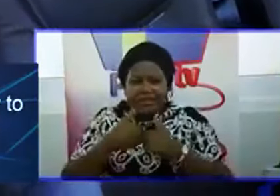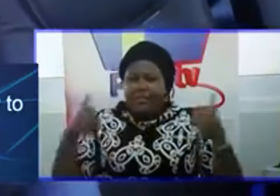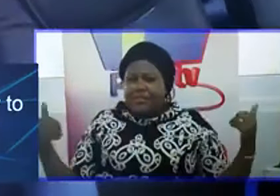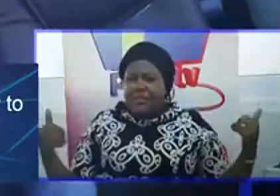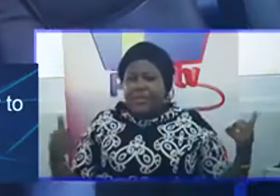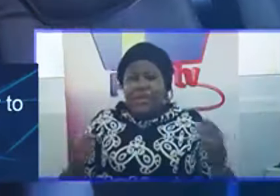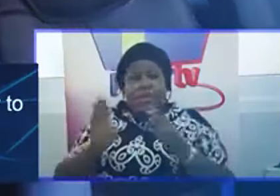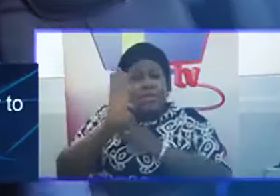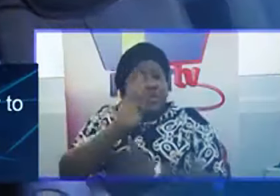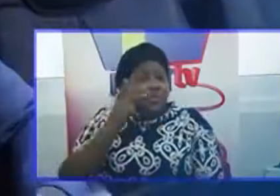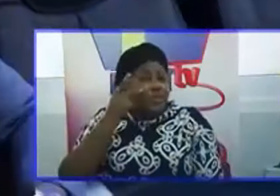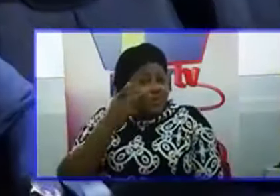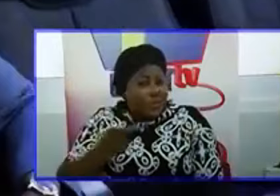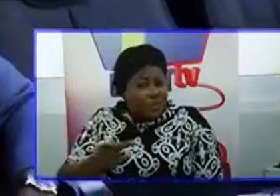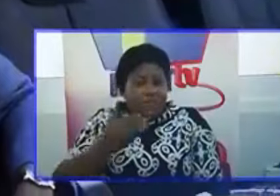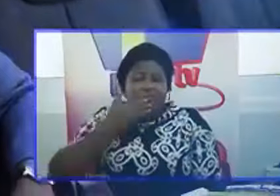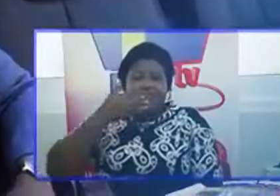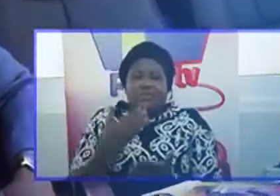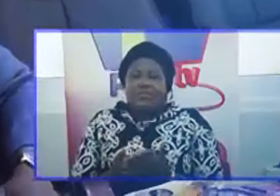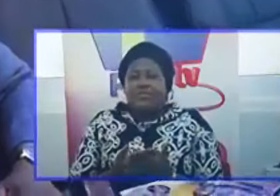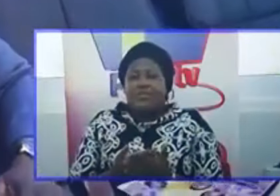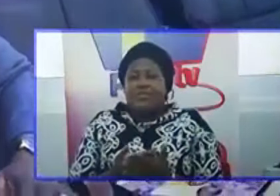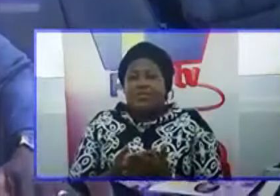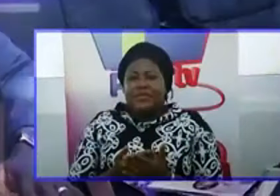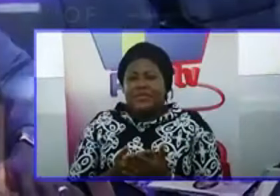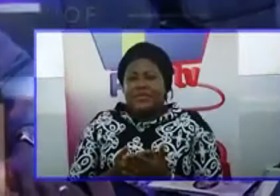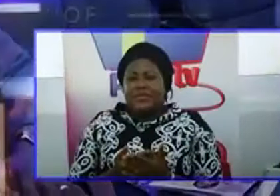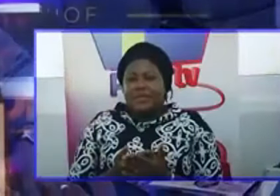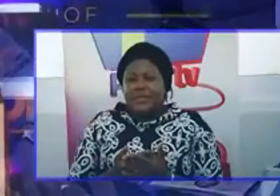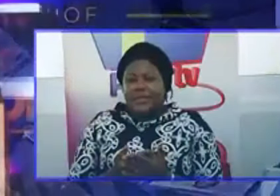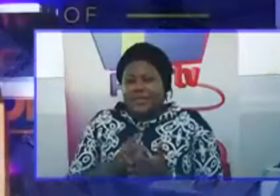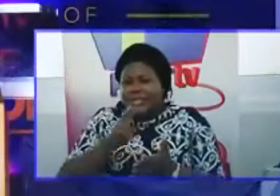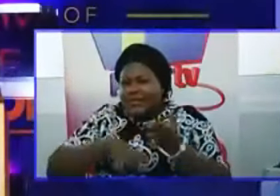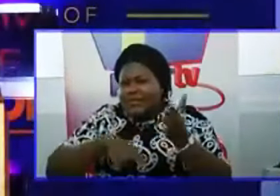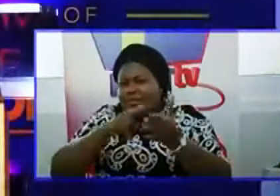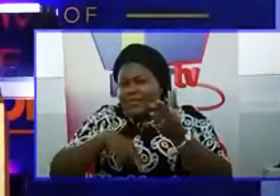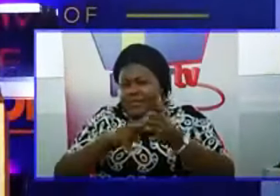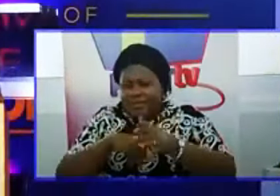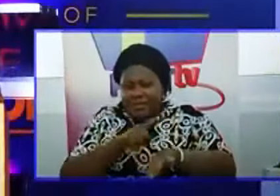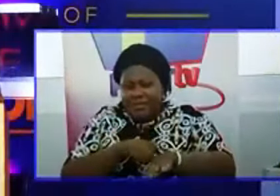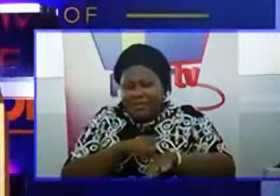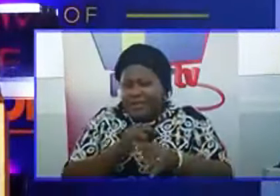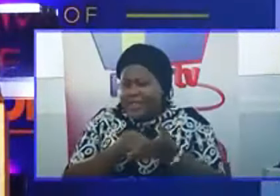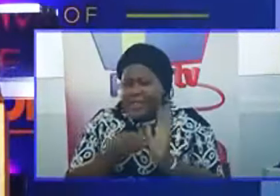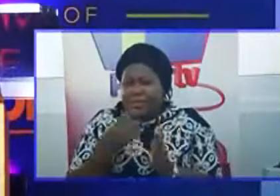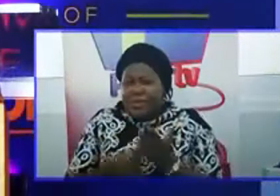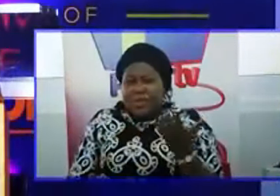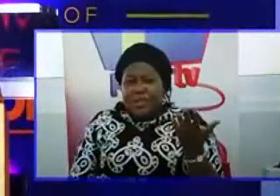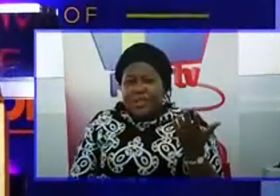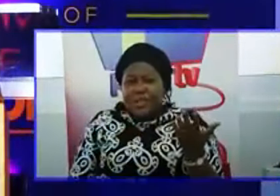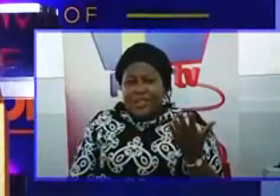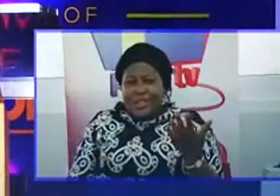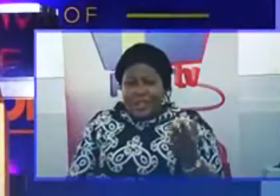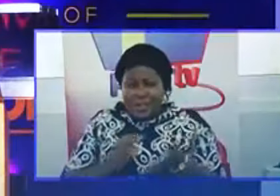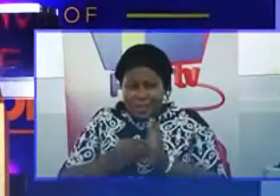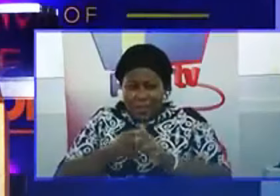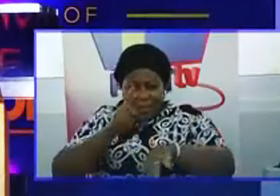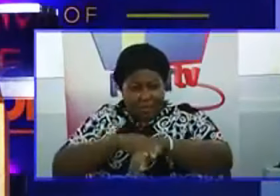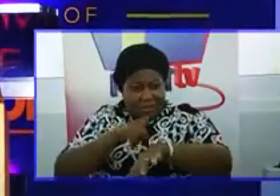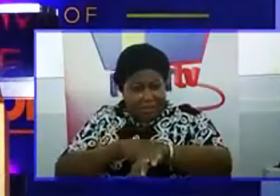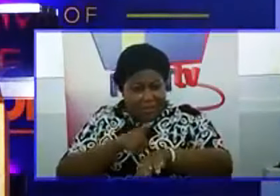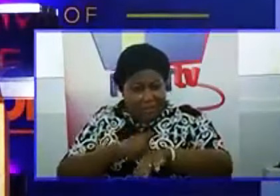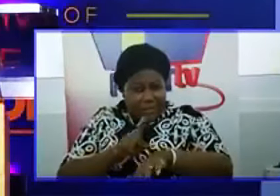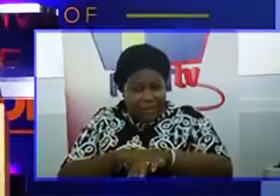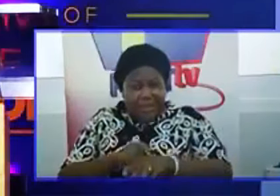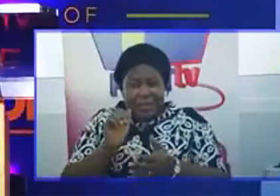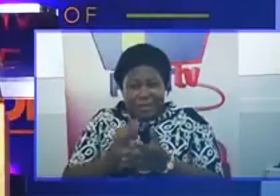it was good. What is time from this reading? I would think that time is a governor.